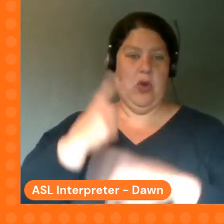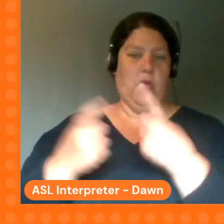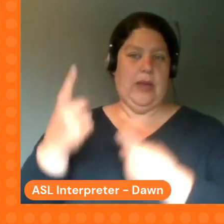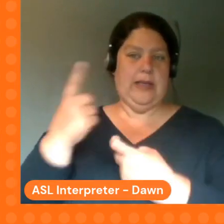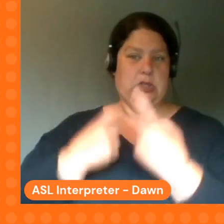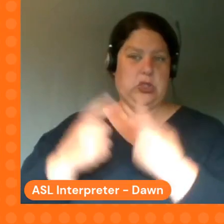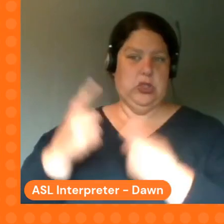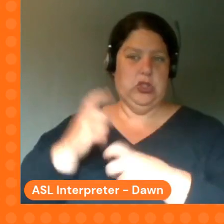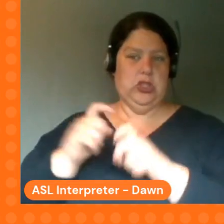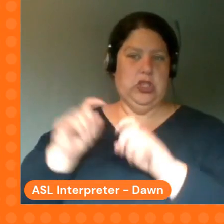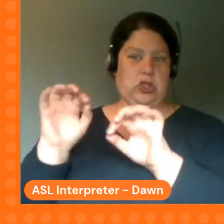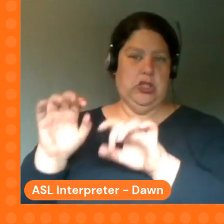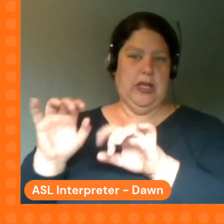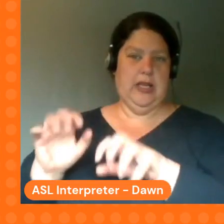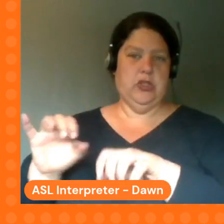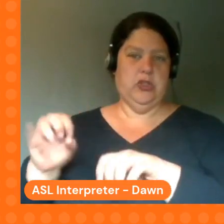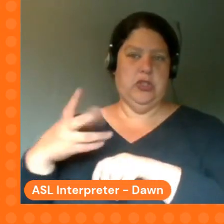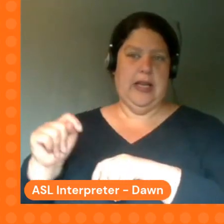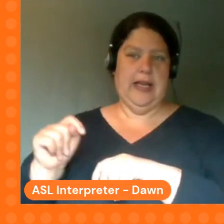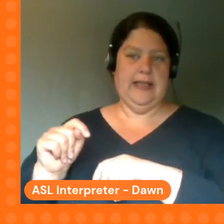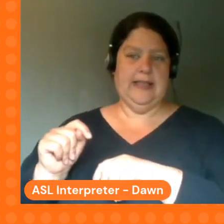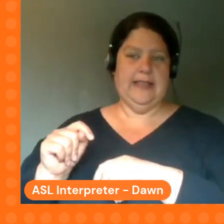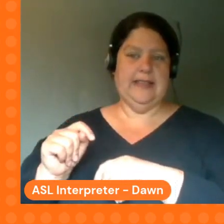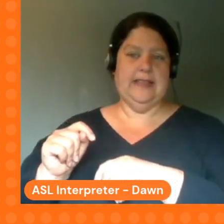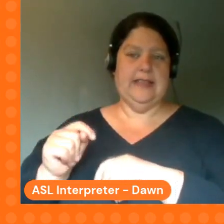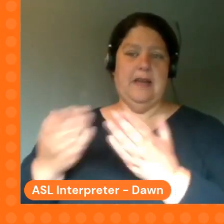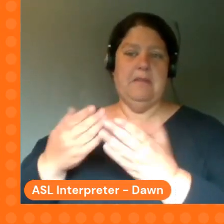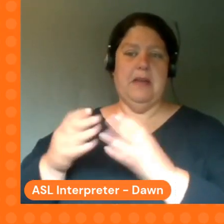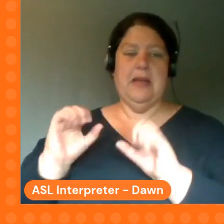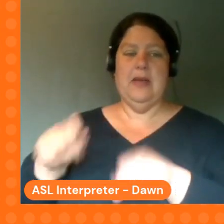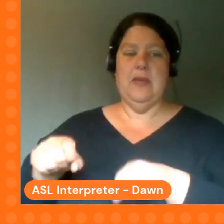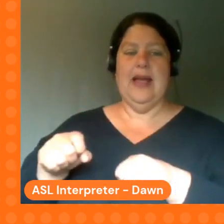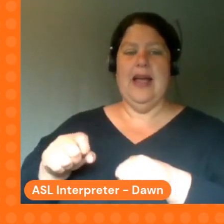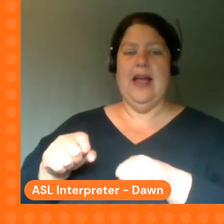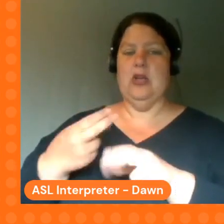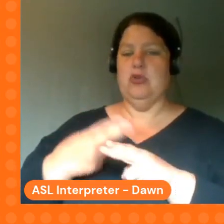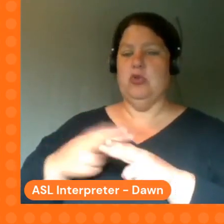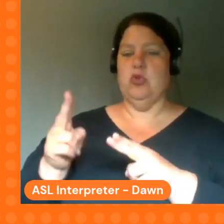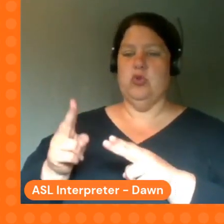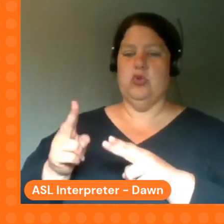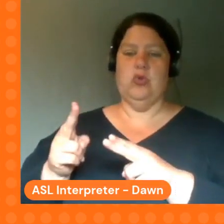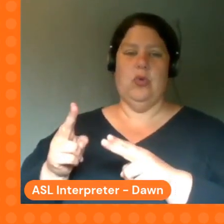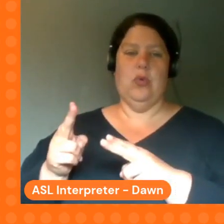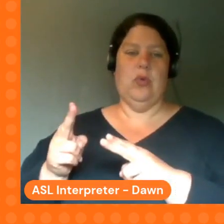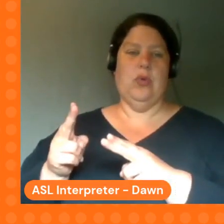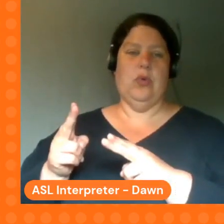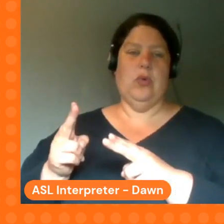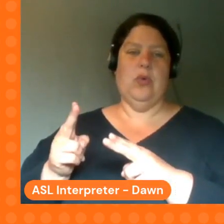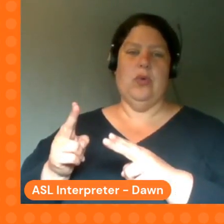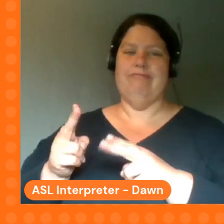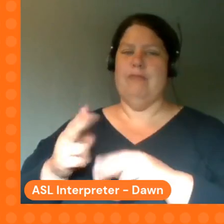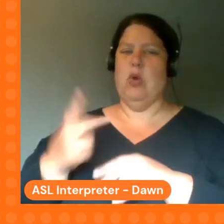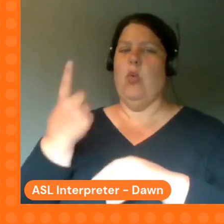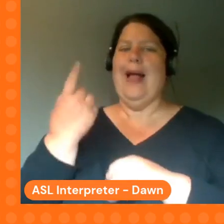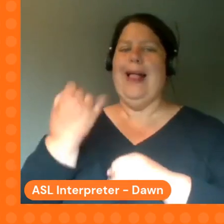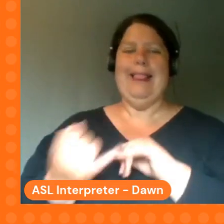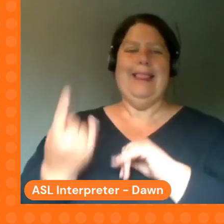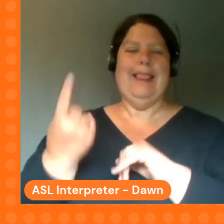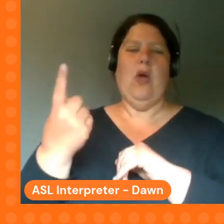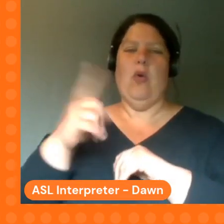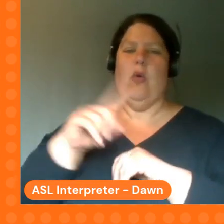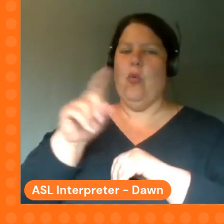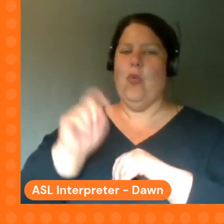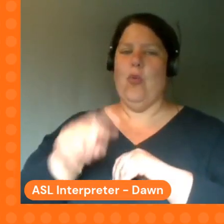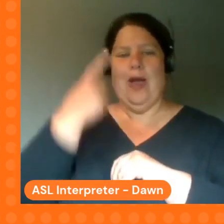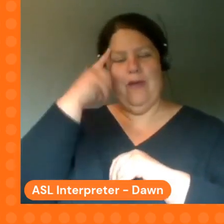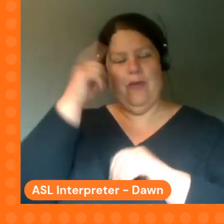the chat. But maybe we can just quickly wrap up with one quick last question for everybody, of just